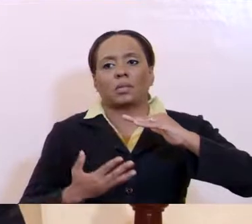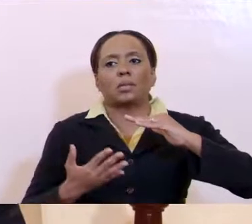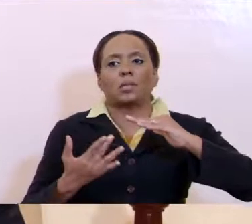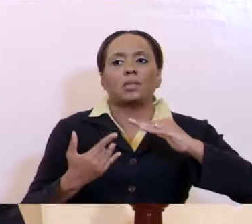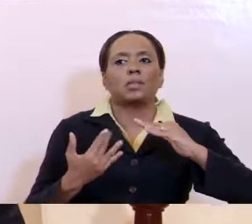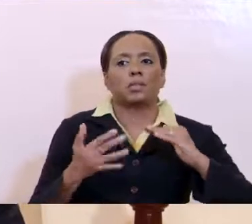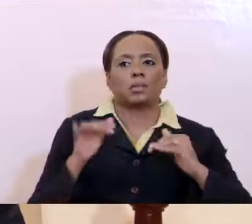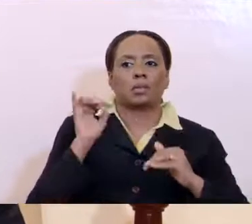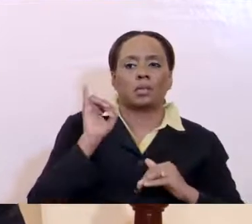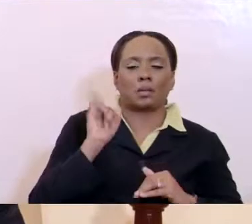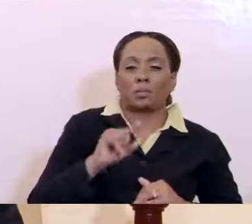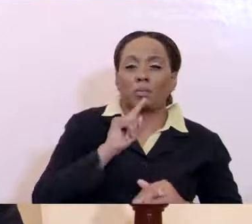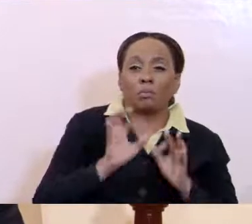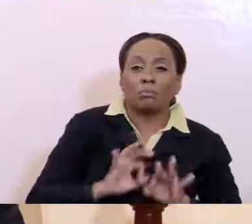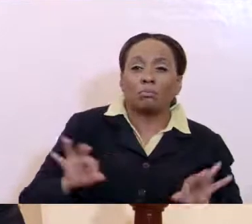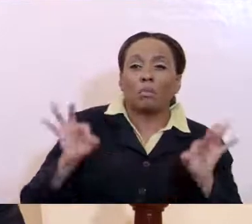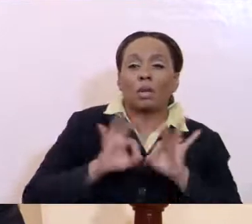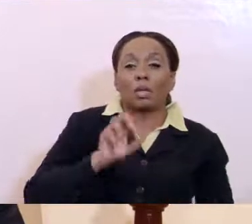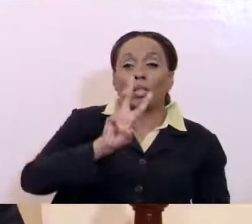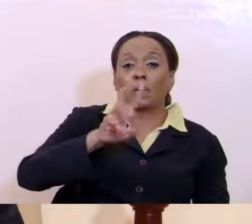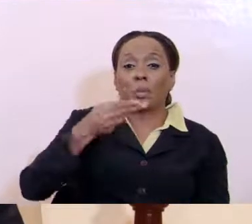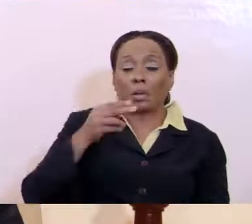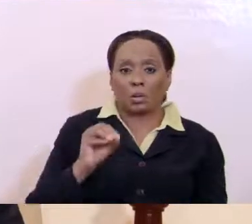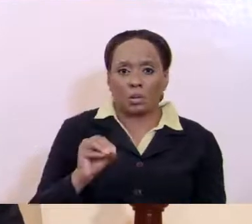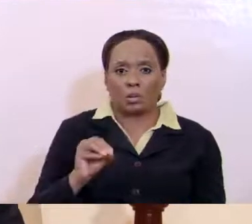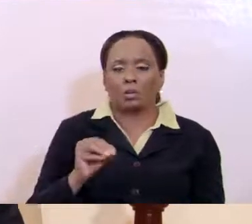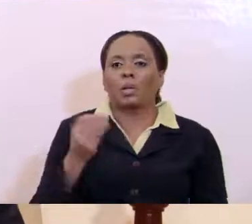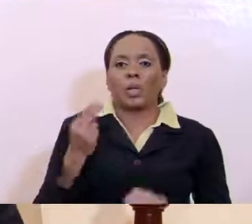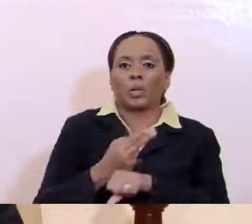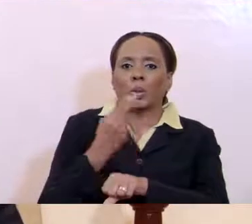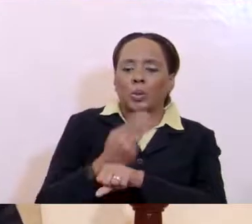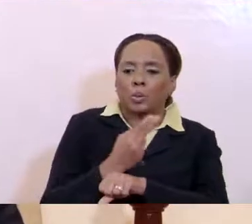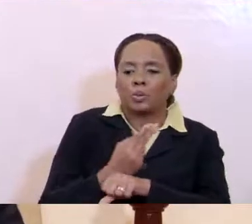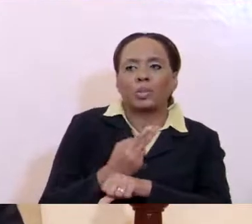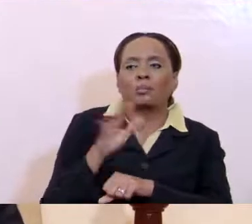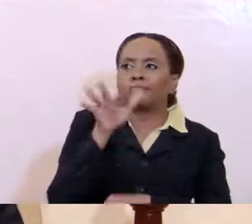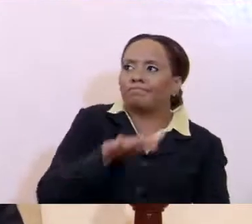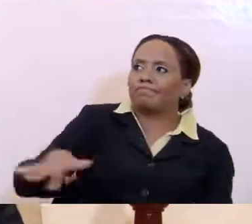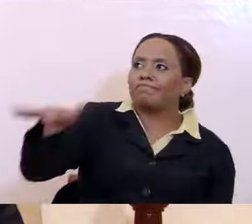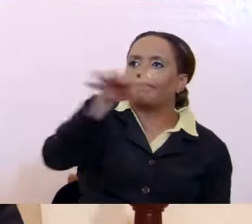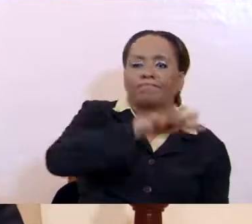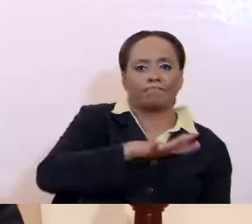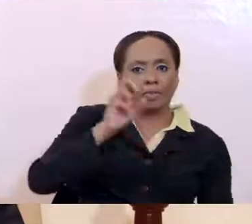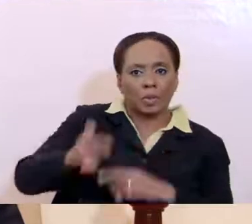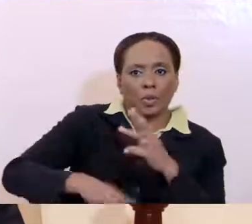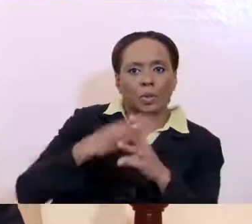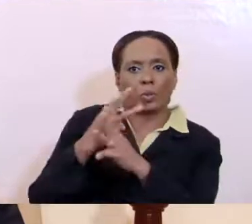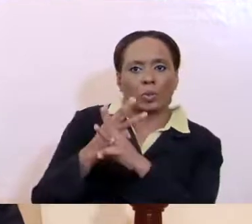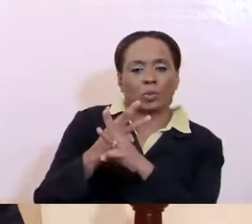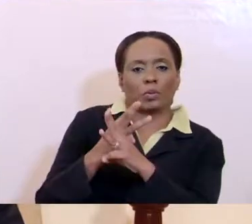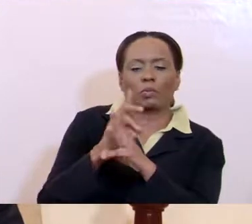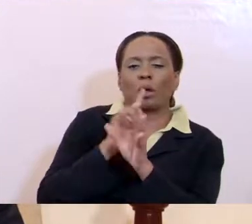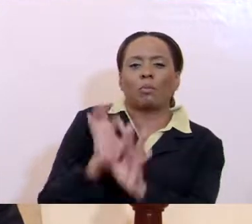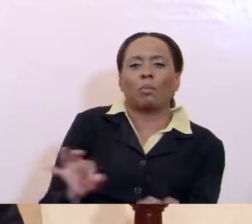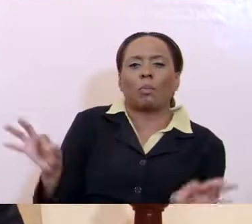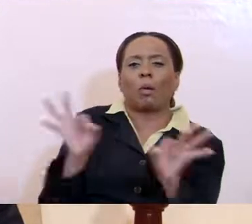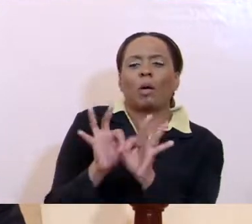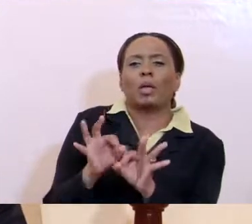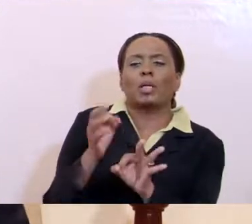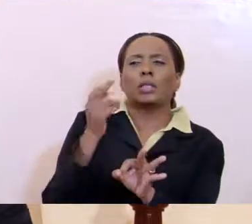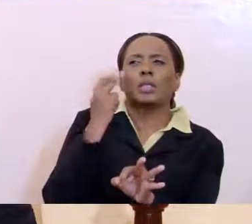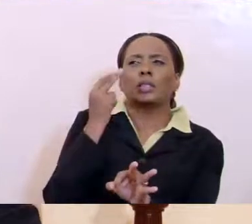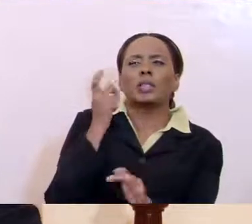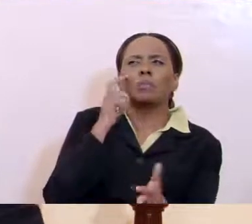But this is one that is standard, that people are using and paying very close attention to, because it is a very good